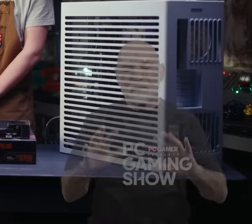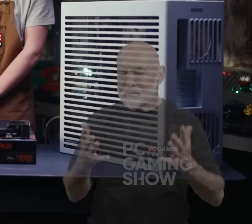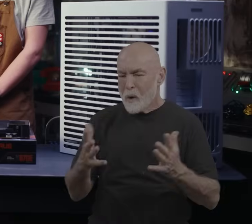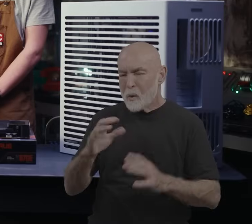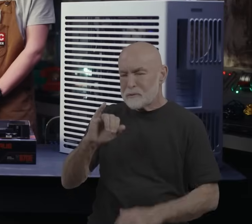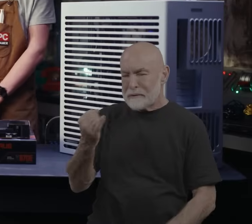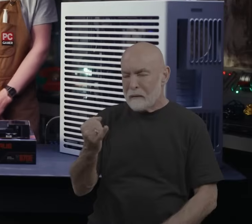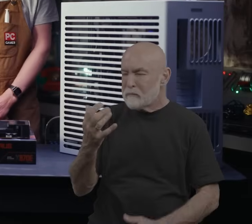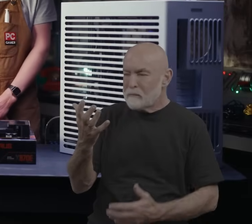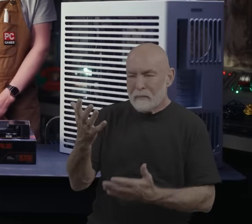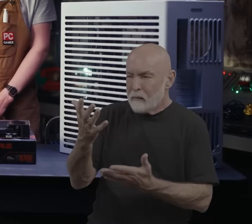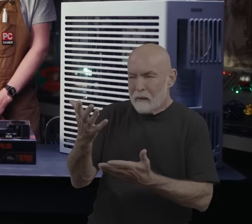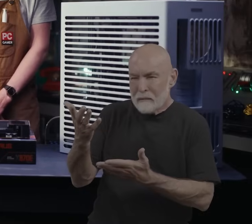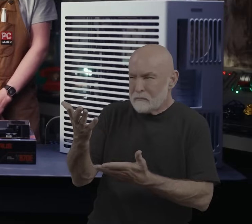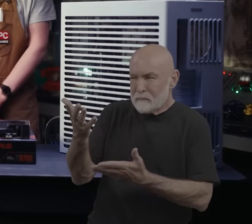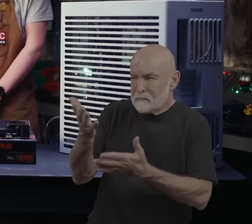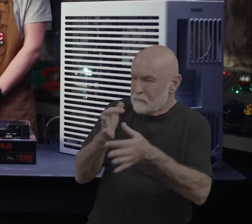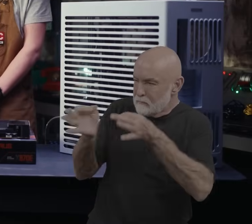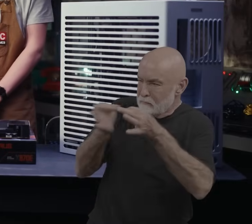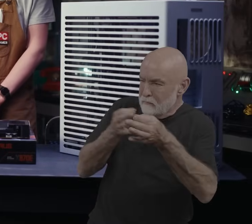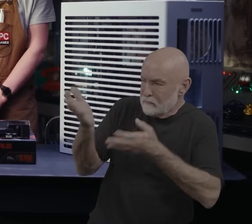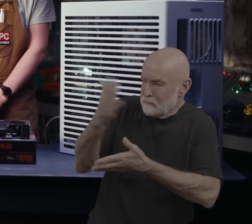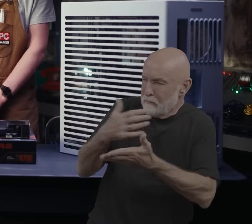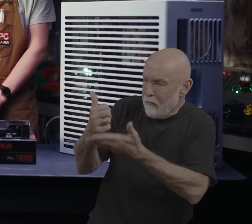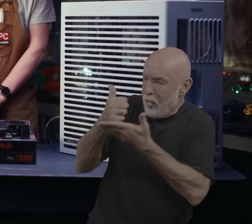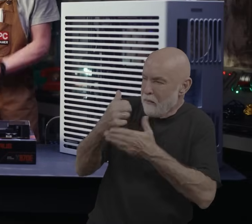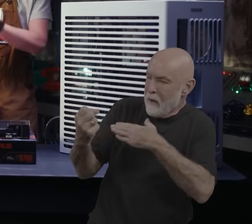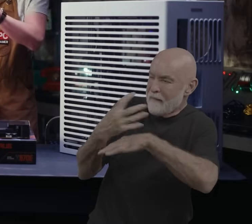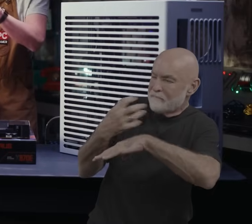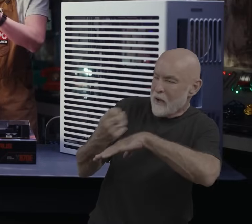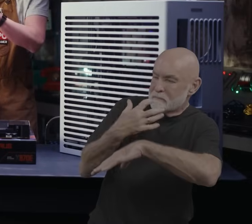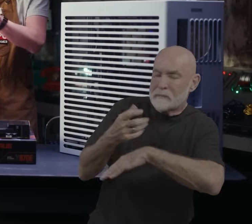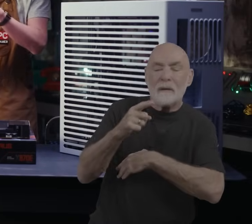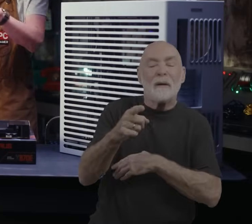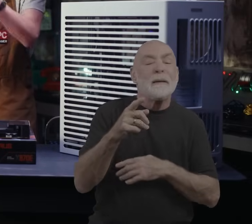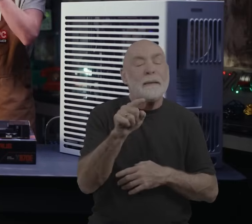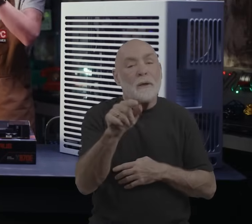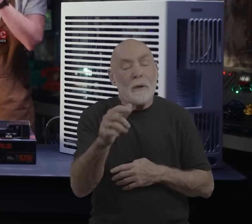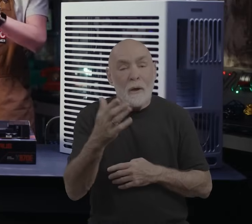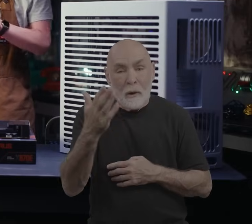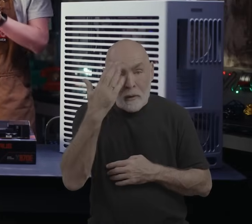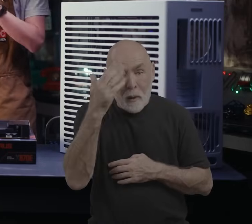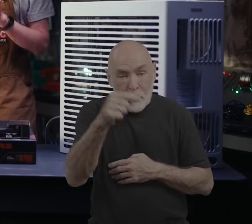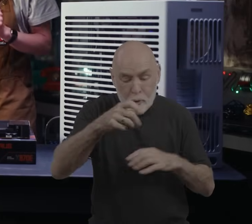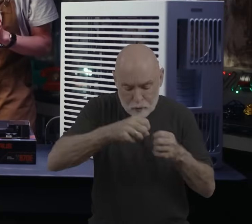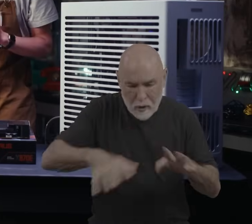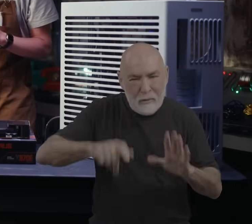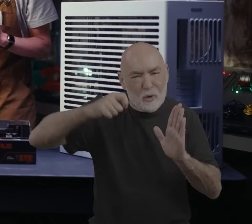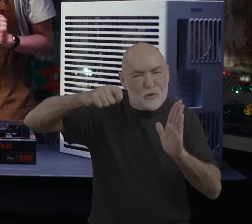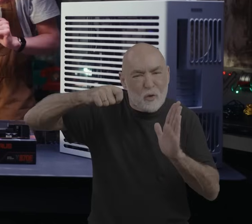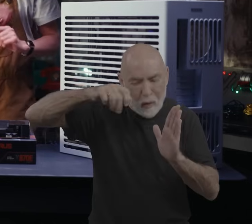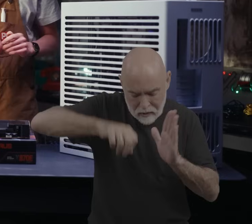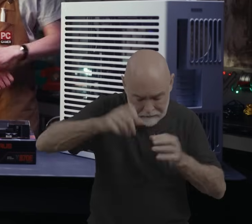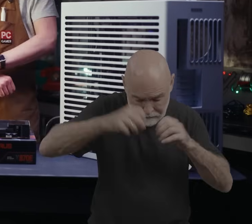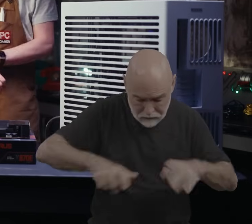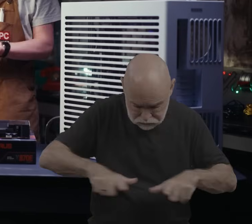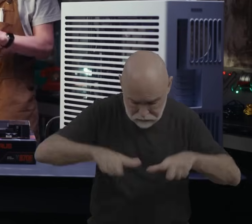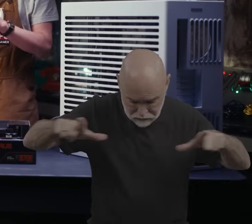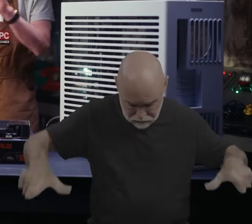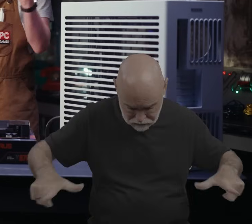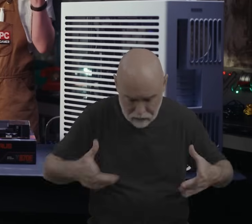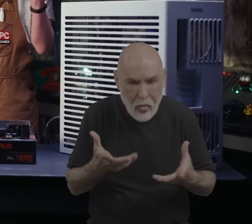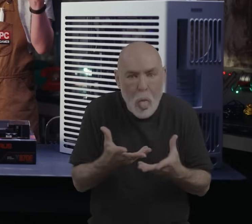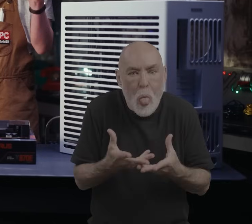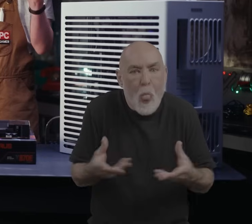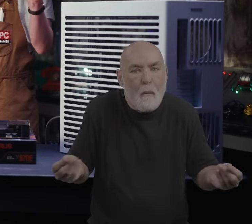So, Jacob, have you got any quick PC building tips you can share with our audience? Here's one. You know when you accidentally drop a tiny little screw into your PC case and it